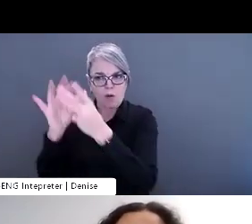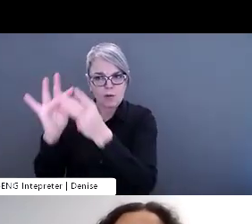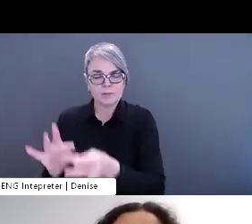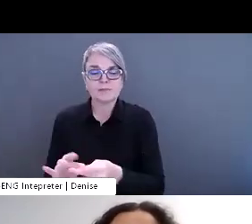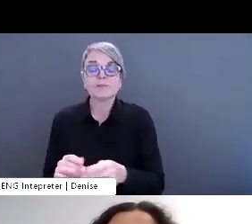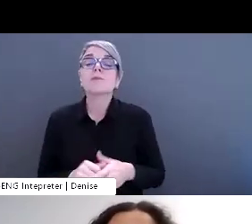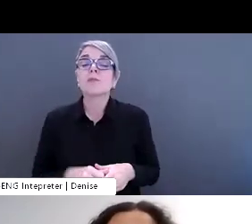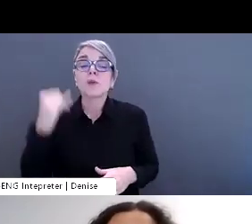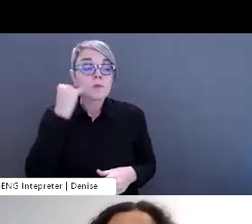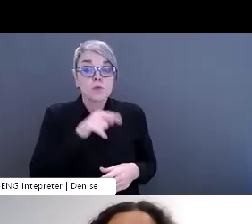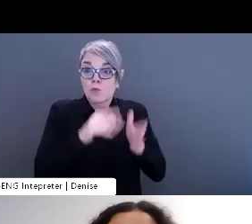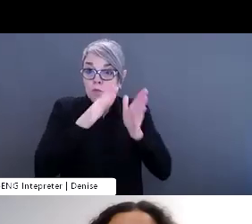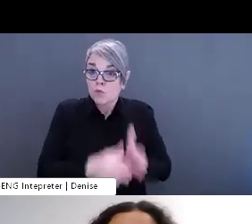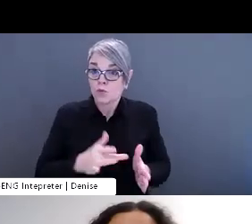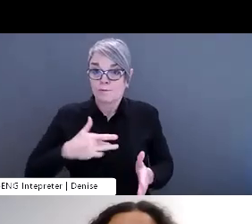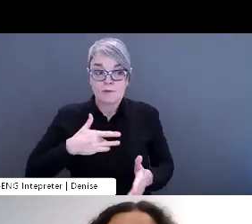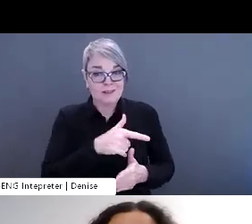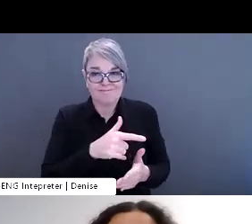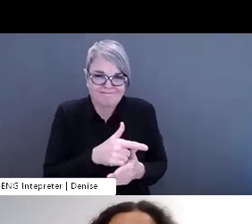talking about money?